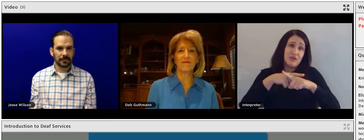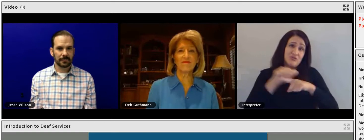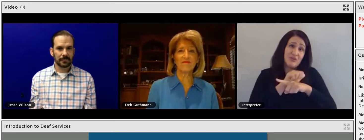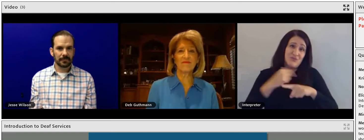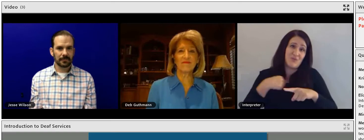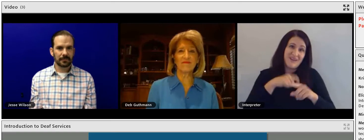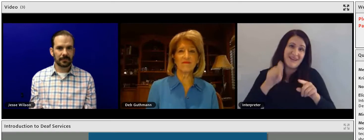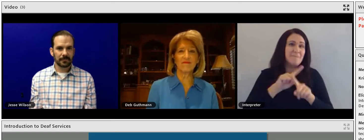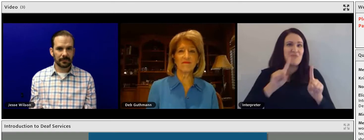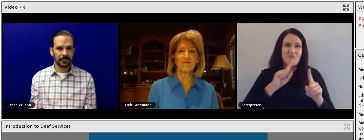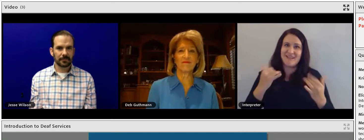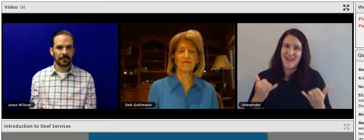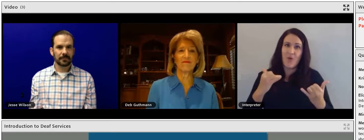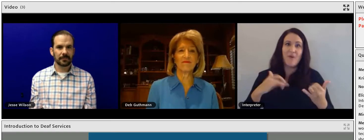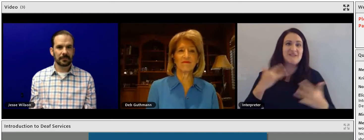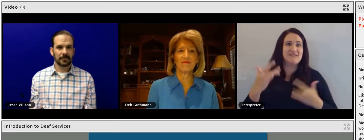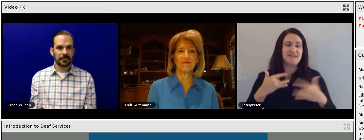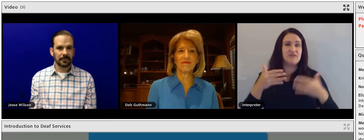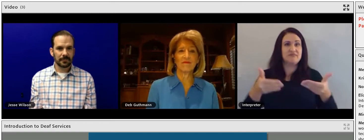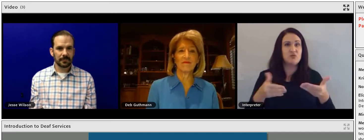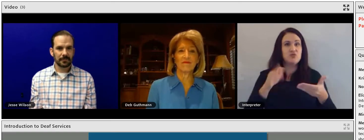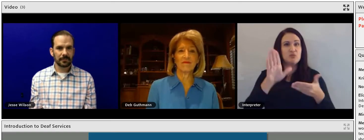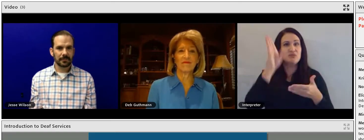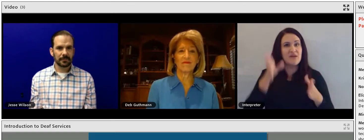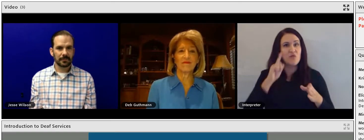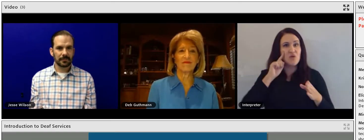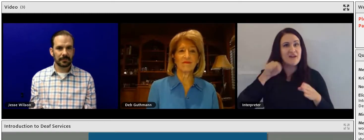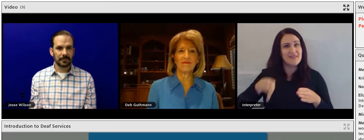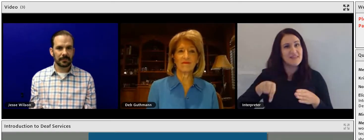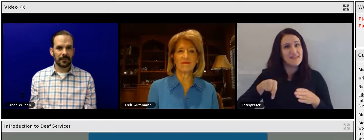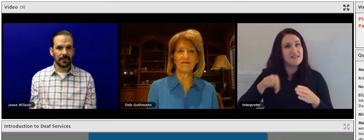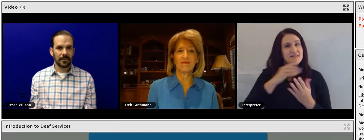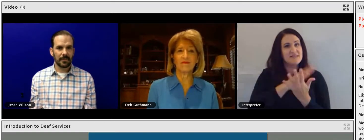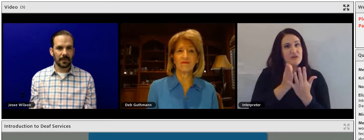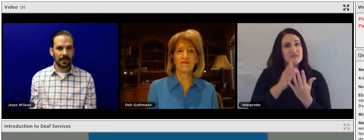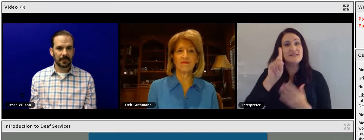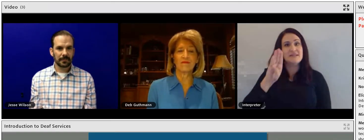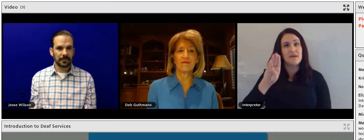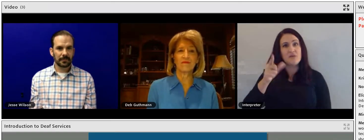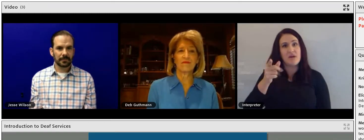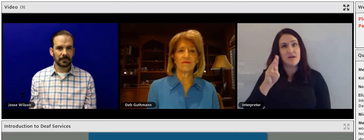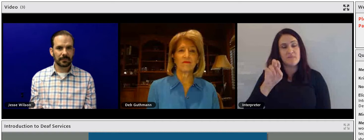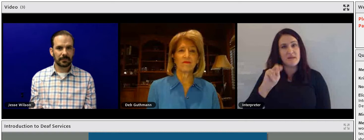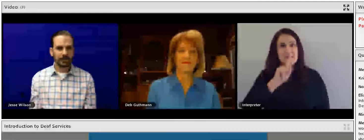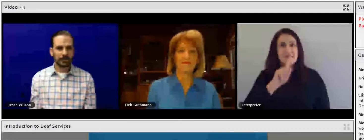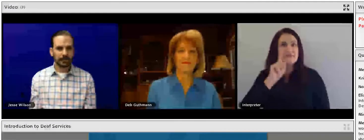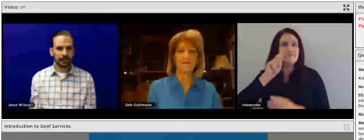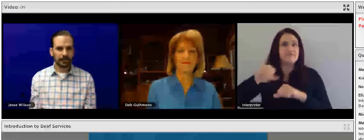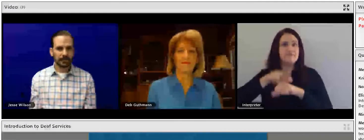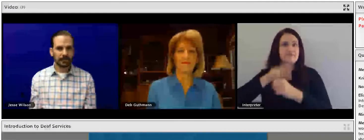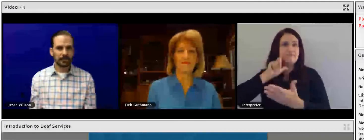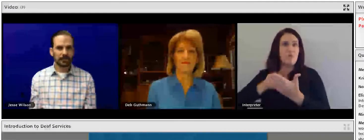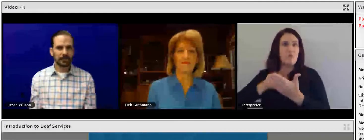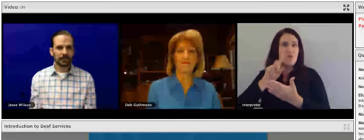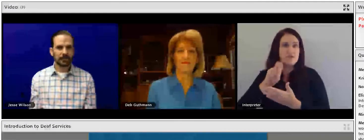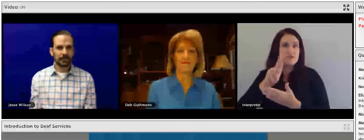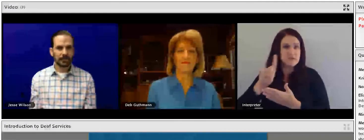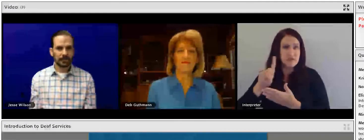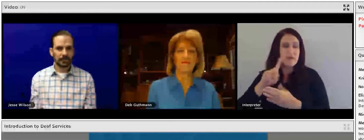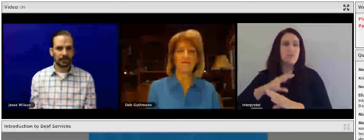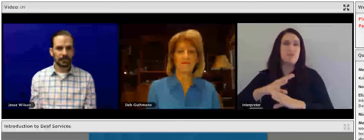get to introduce to you your presenters for this series. Deb Guthman is a nationally recognized leader in substance use treatment and